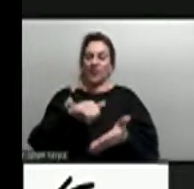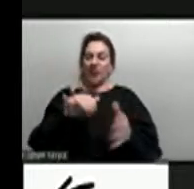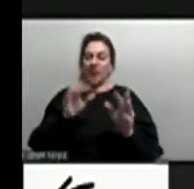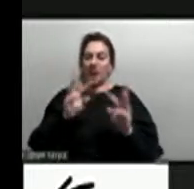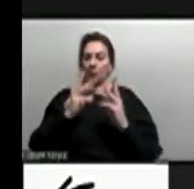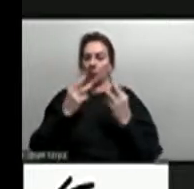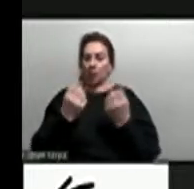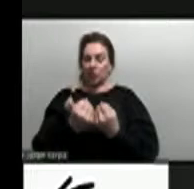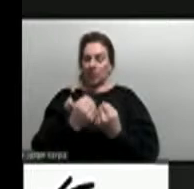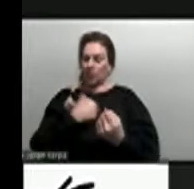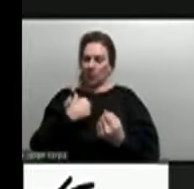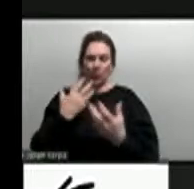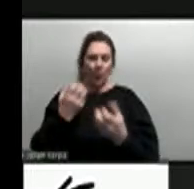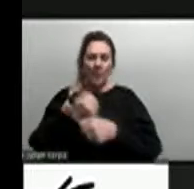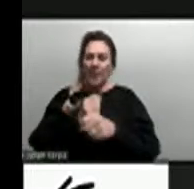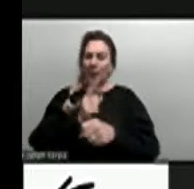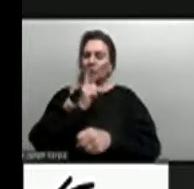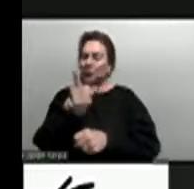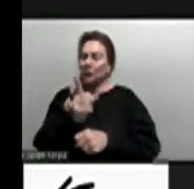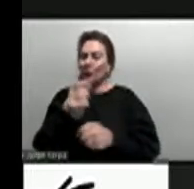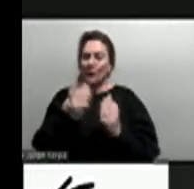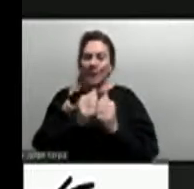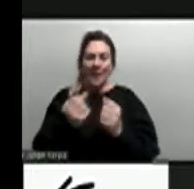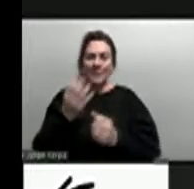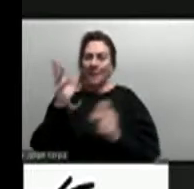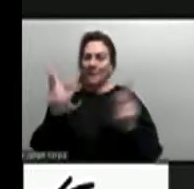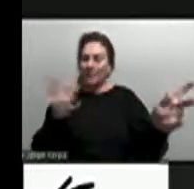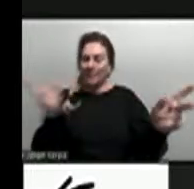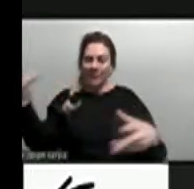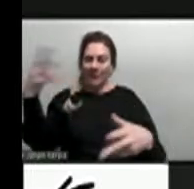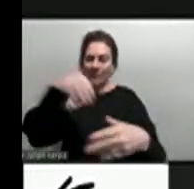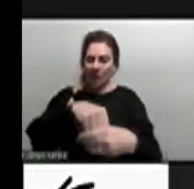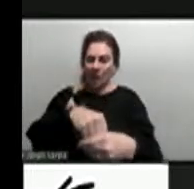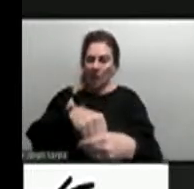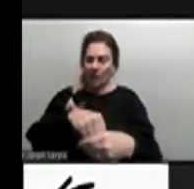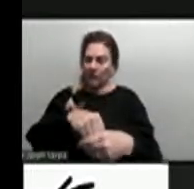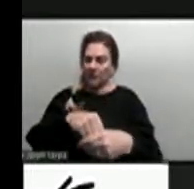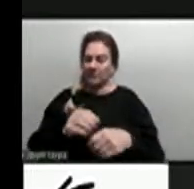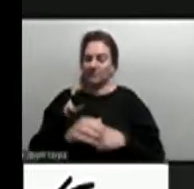do want to make sure that it's as inclusive as possible to ensure that we have those perspectives.